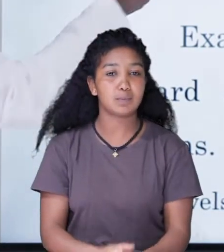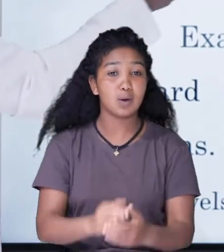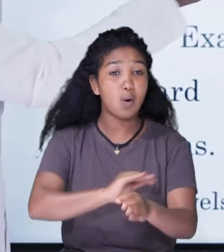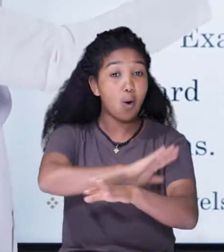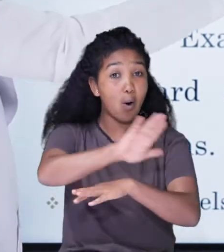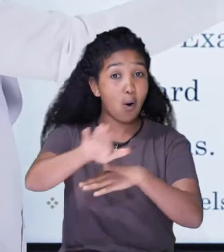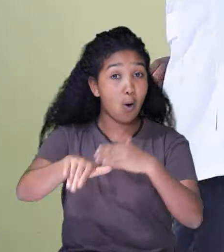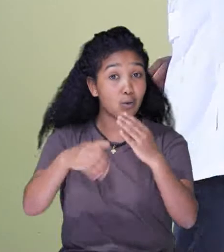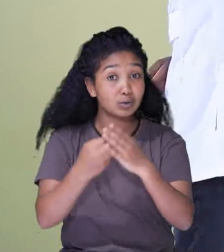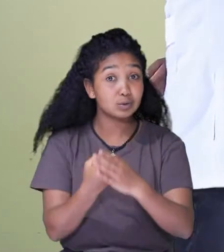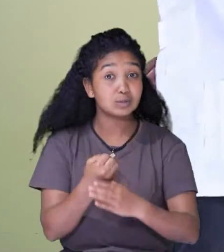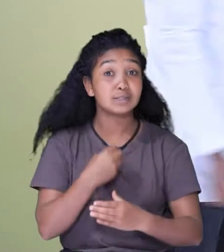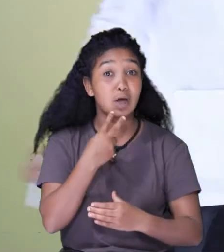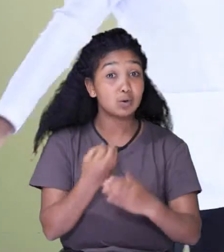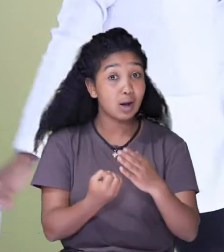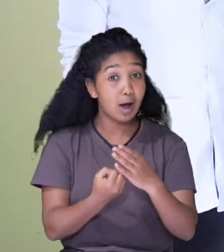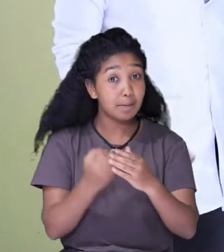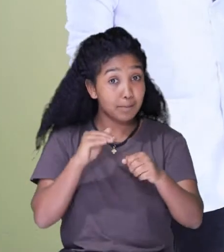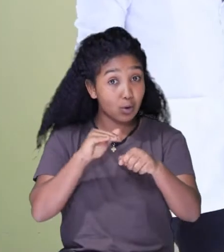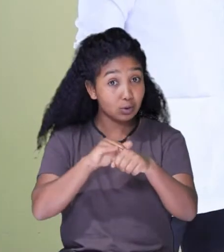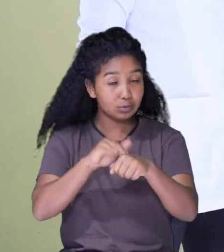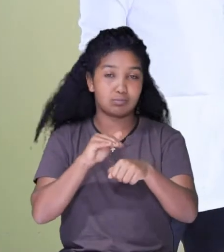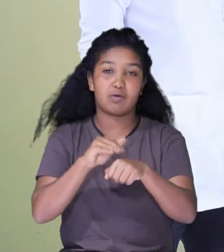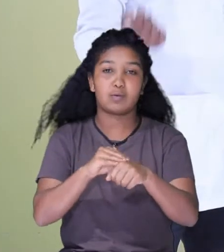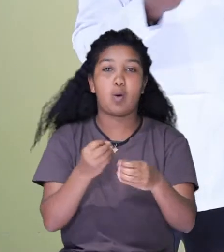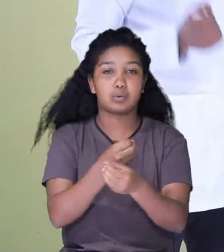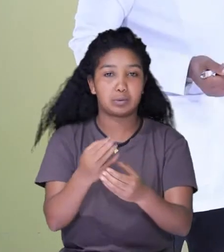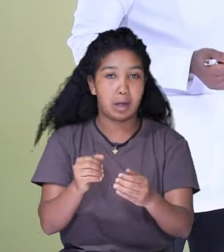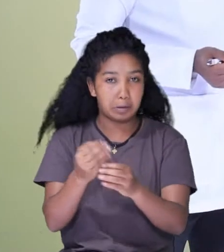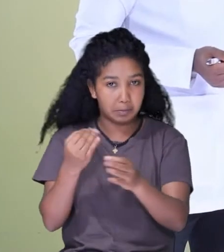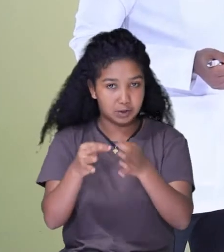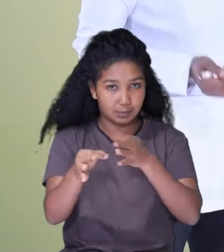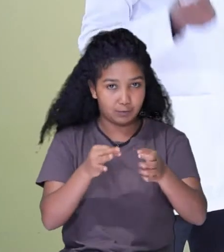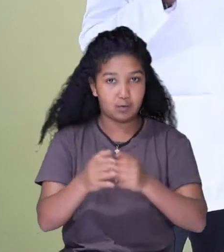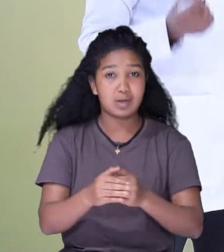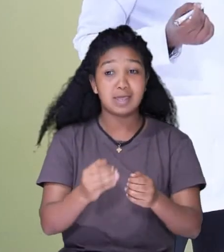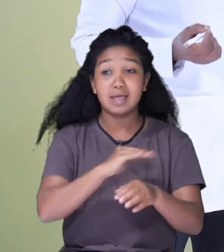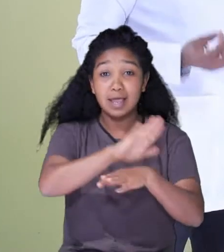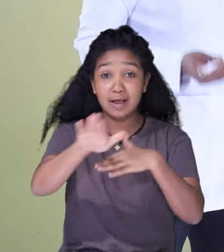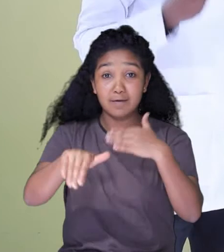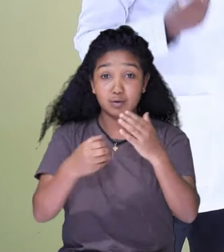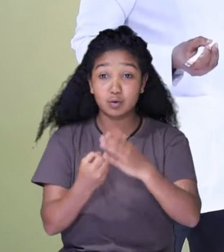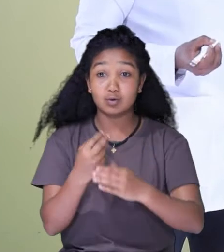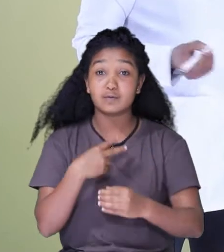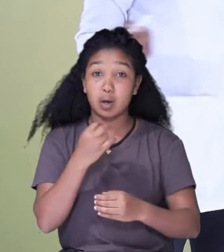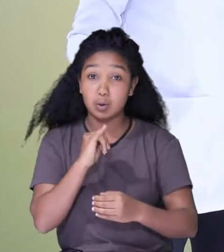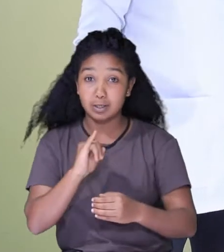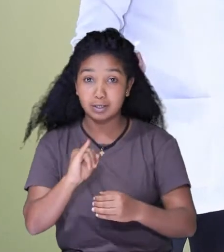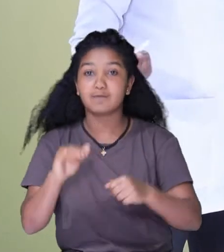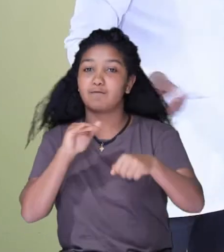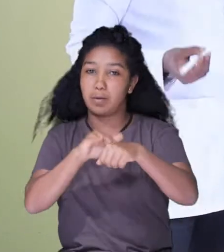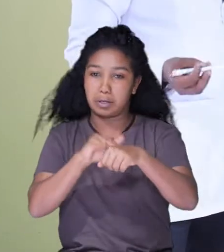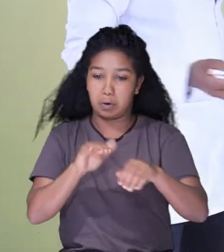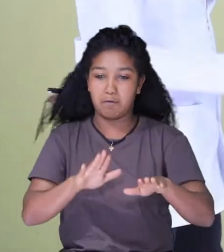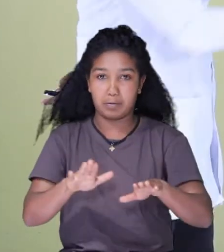All sound are produced as vibrating objects. As I mentioned before, every source of sound is